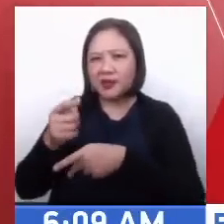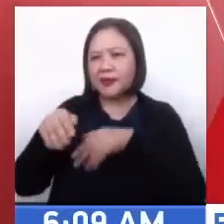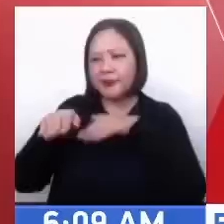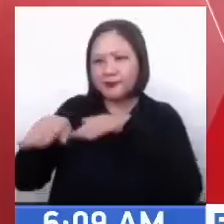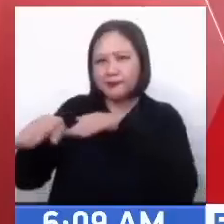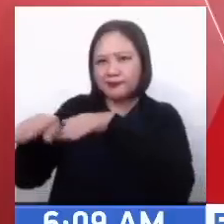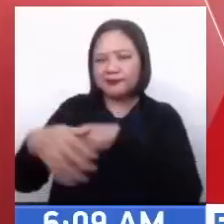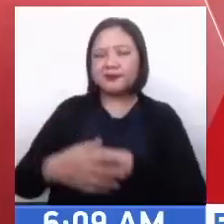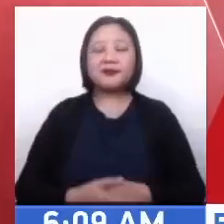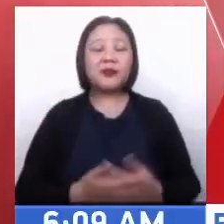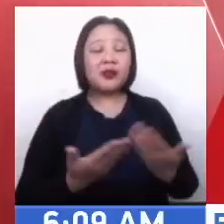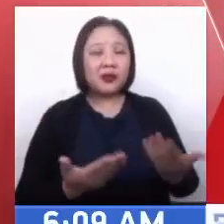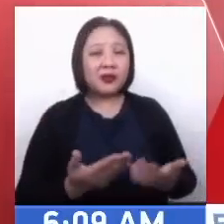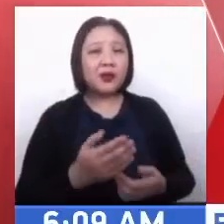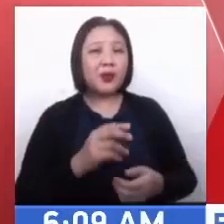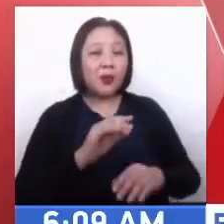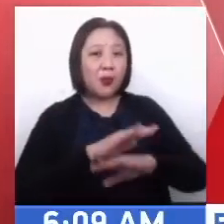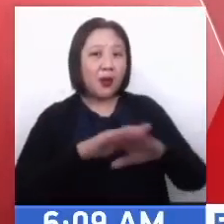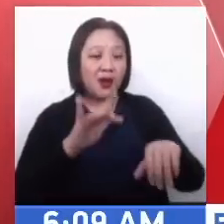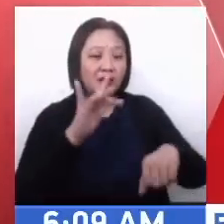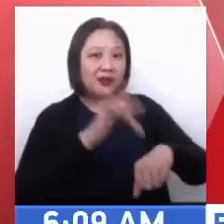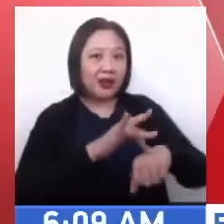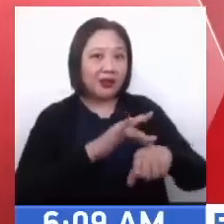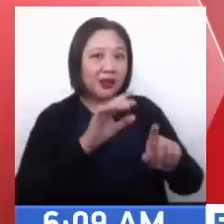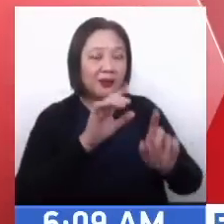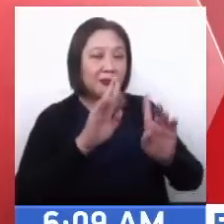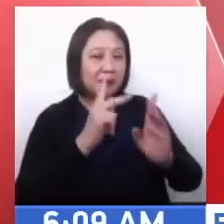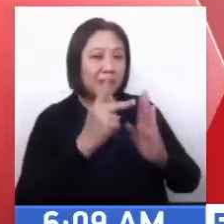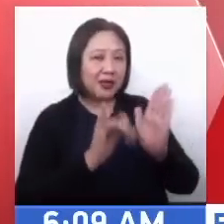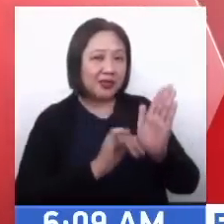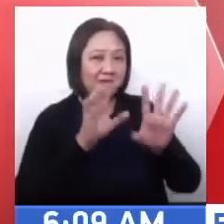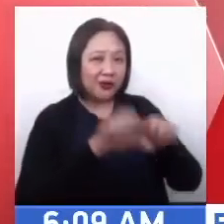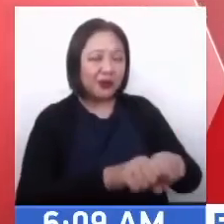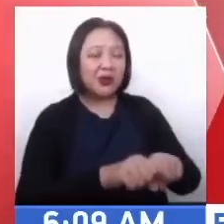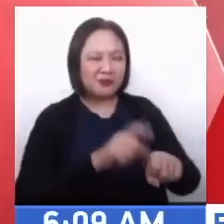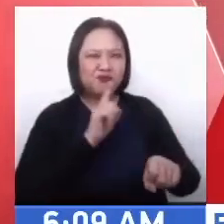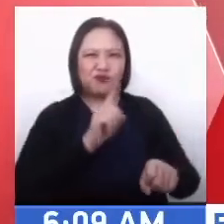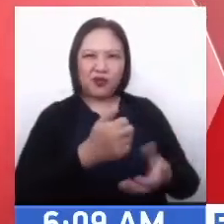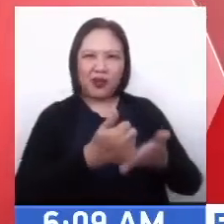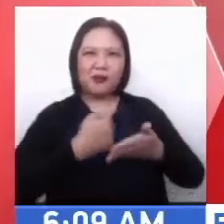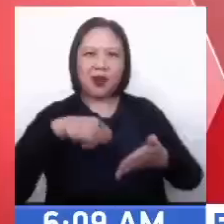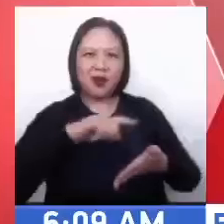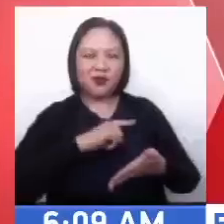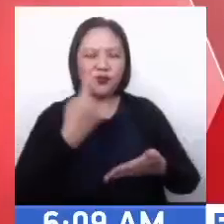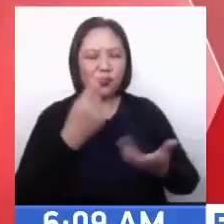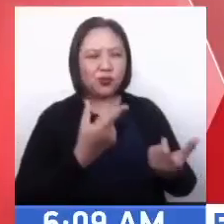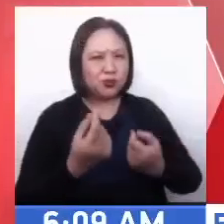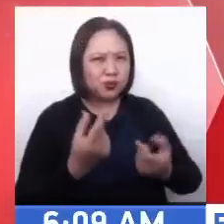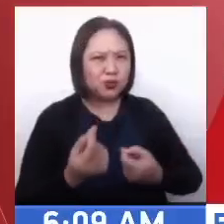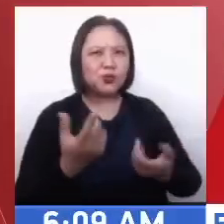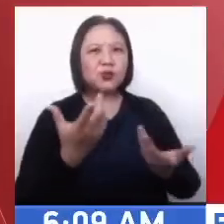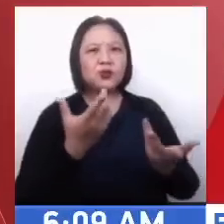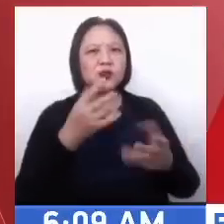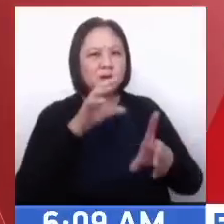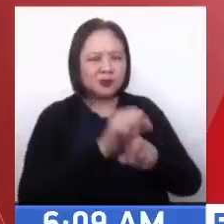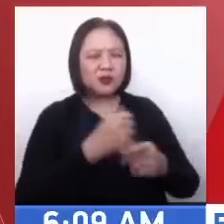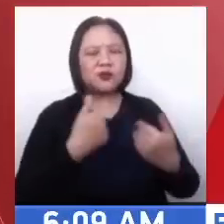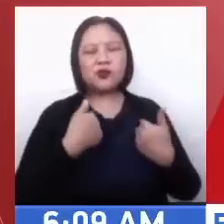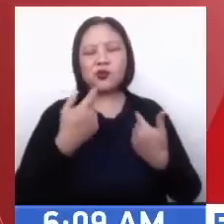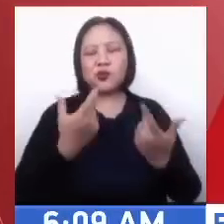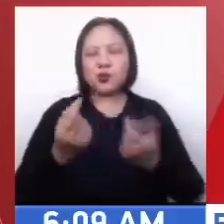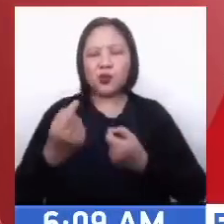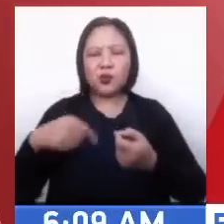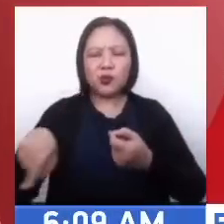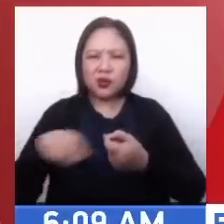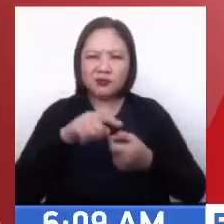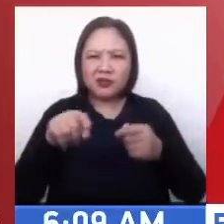namin has been very helpful in our enforcement, in augmenting the physical enforces that we have on the ground. Yes. Tama ka,